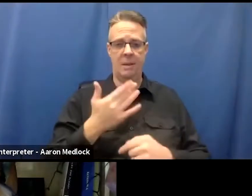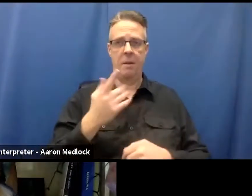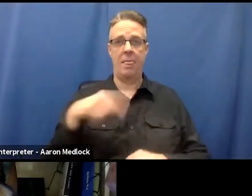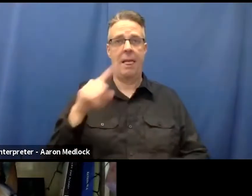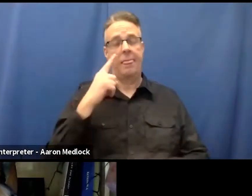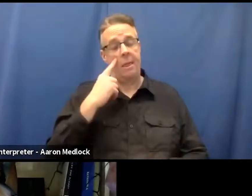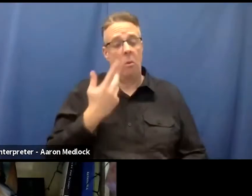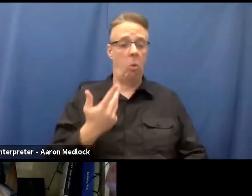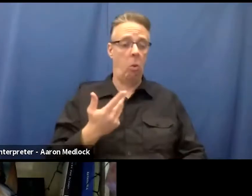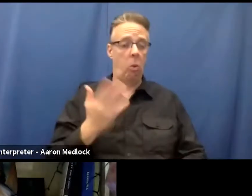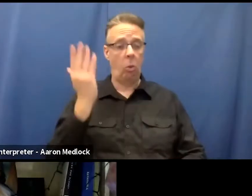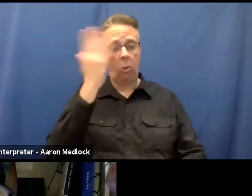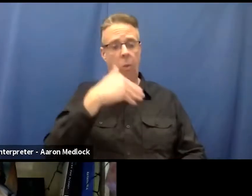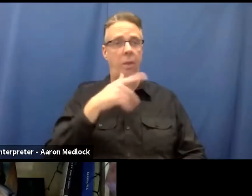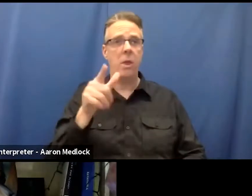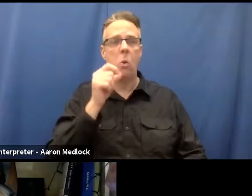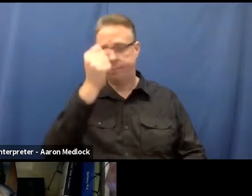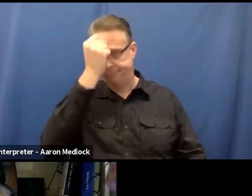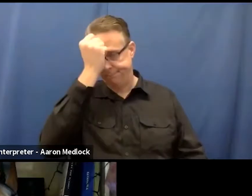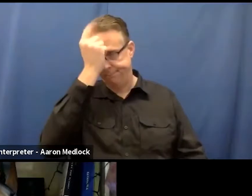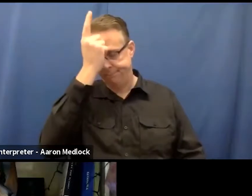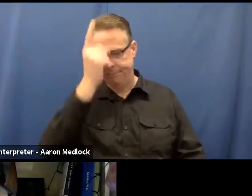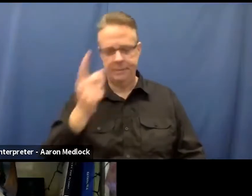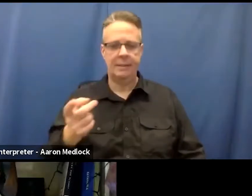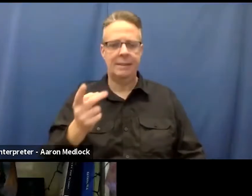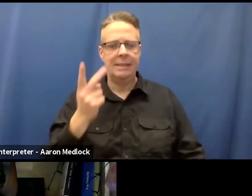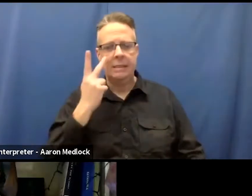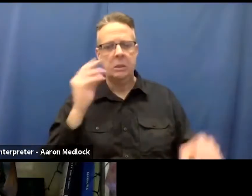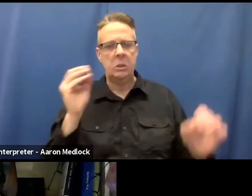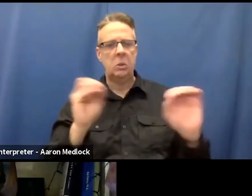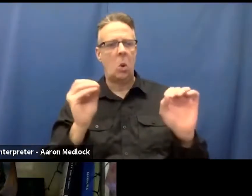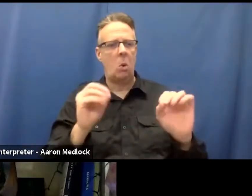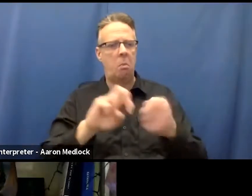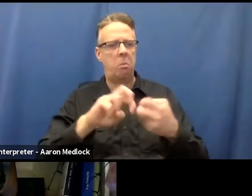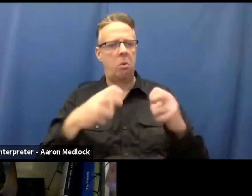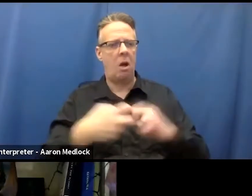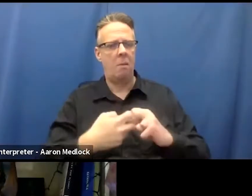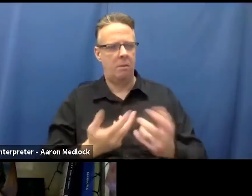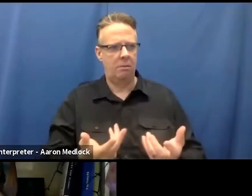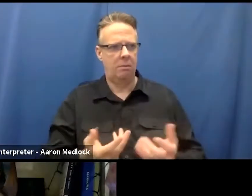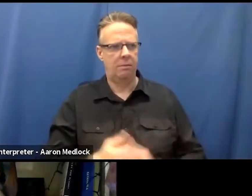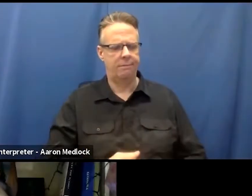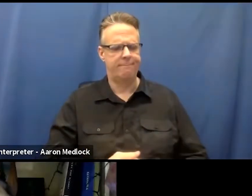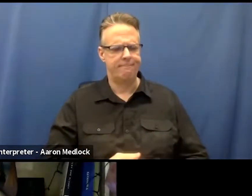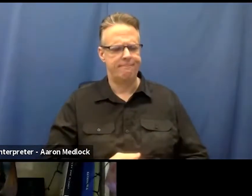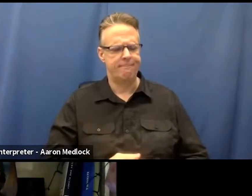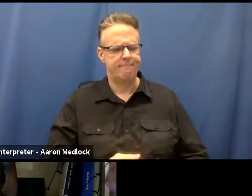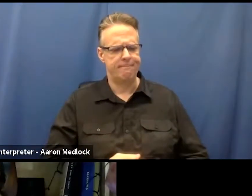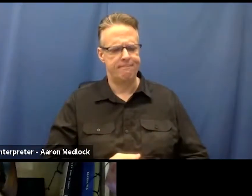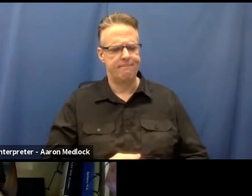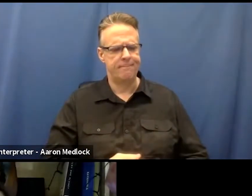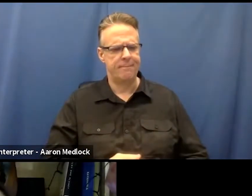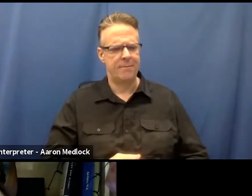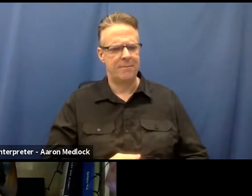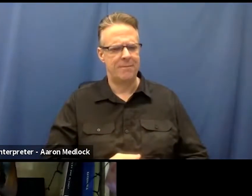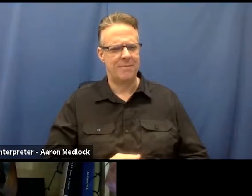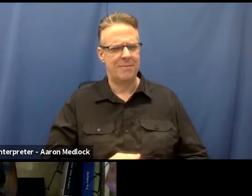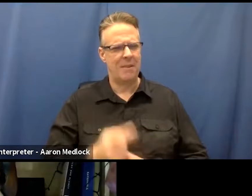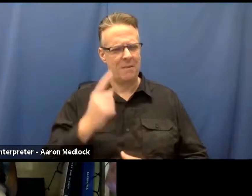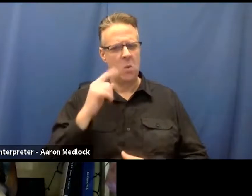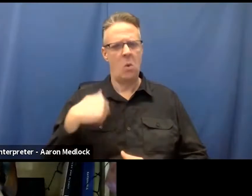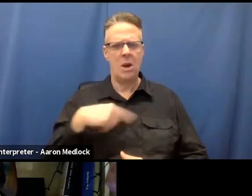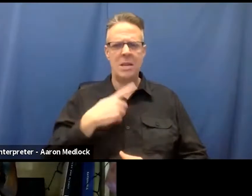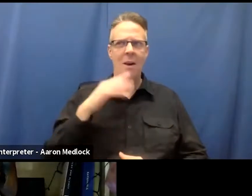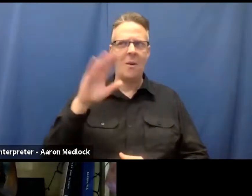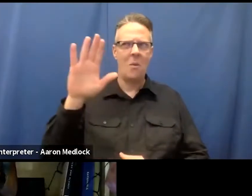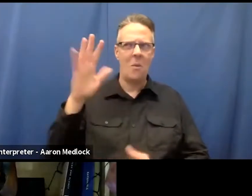in their heads. They don't see anything problematic with that. Having the discussion, well,